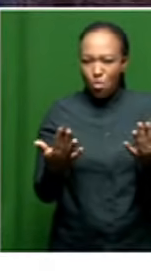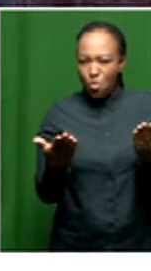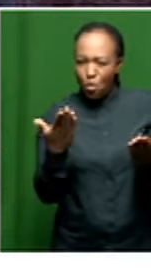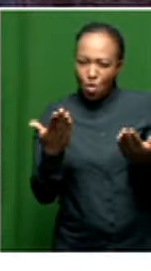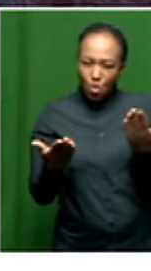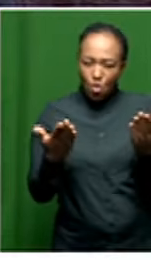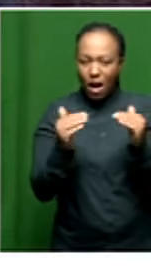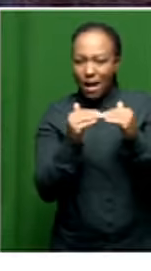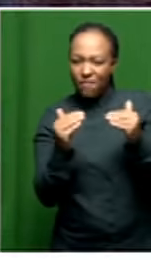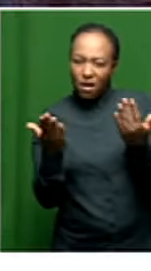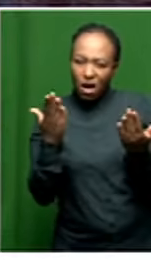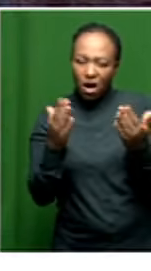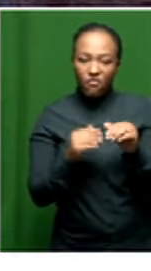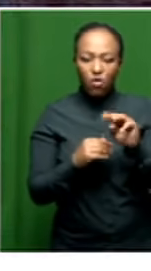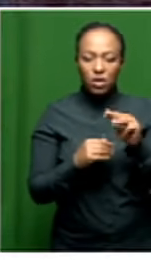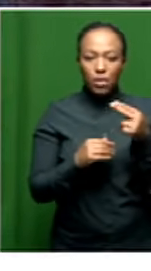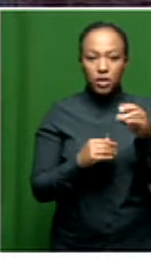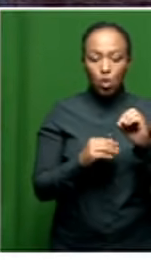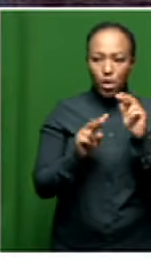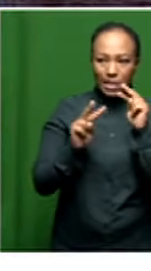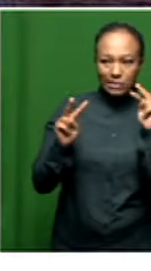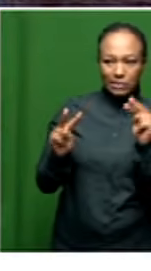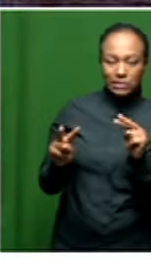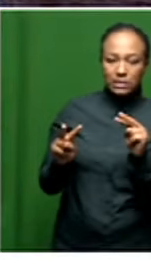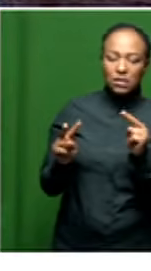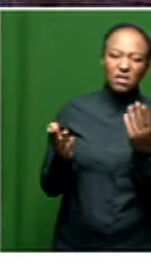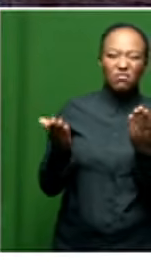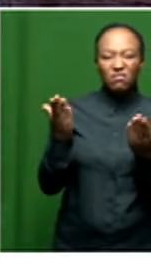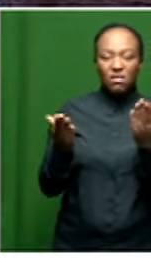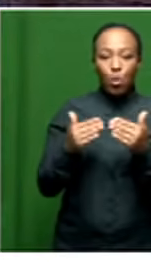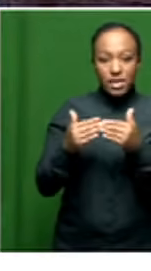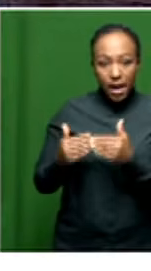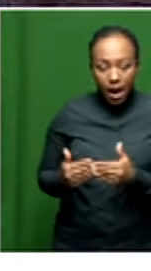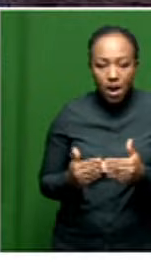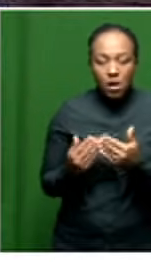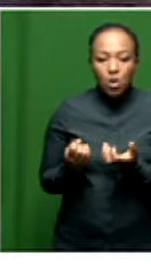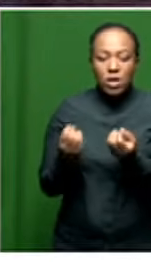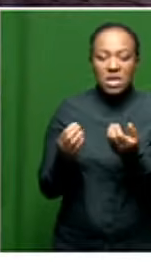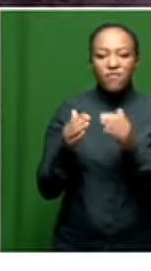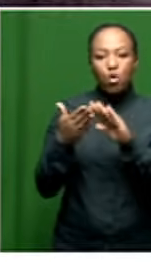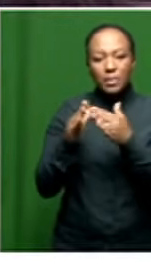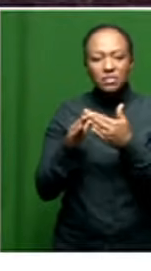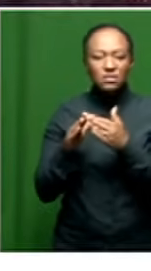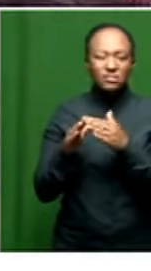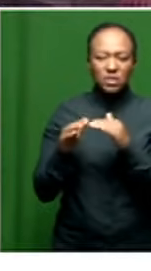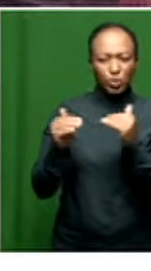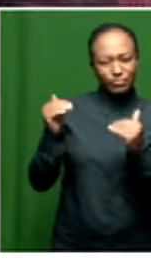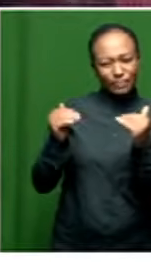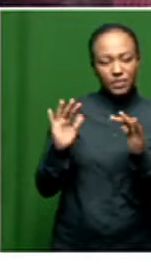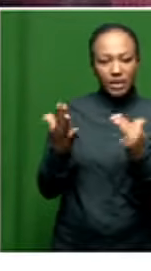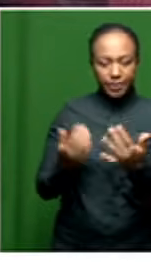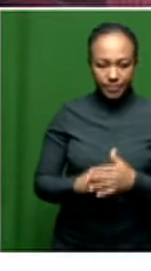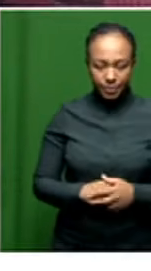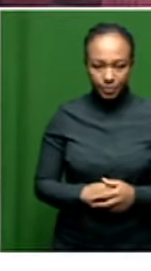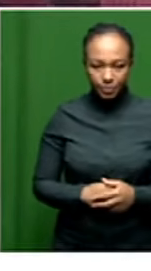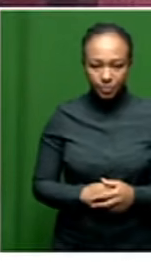we faring when the World Health Organization looks on in terms of the care that we give to the citizens? I think